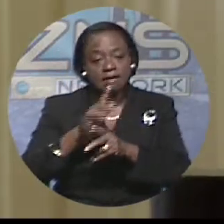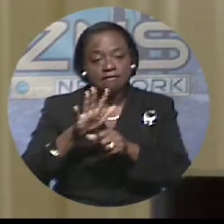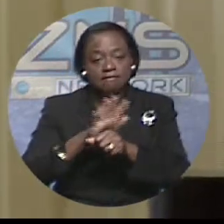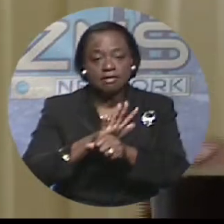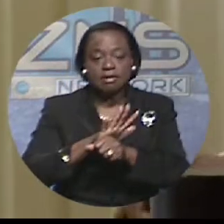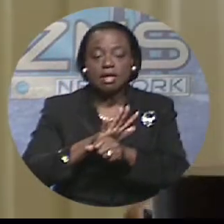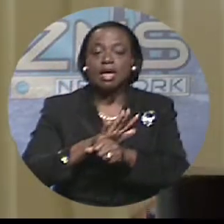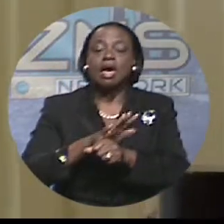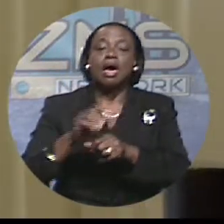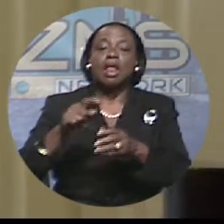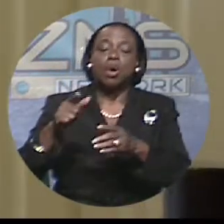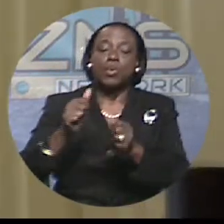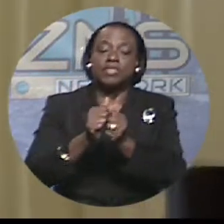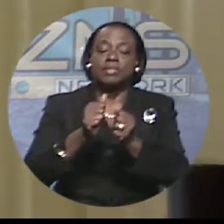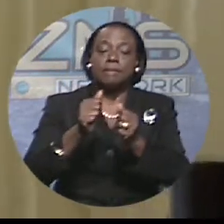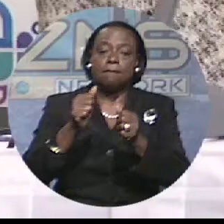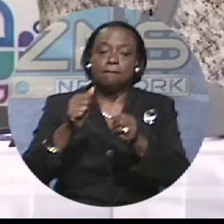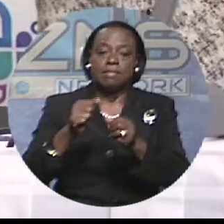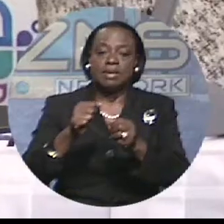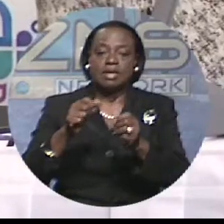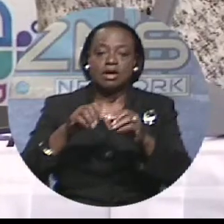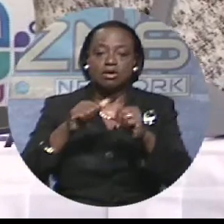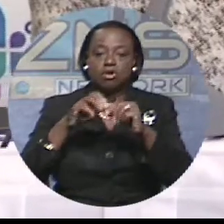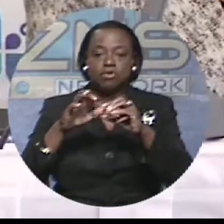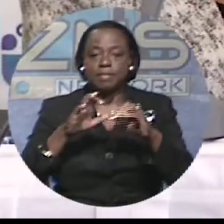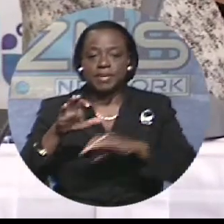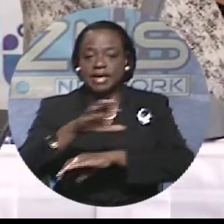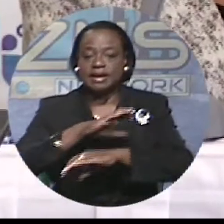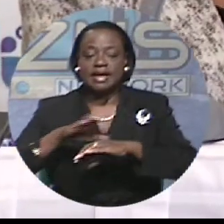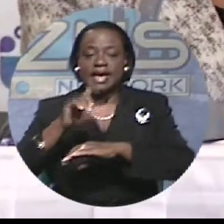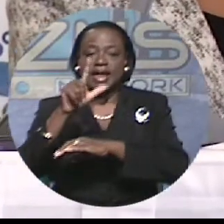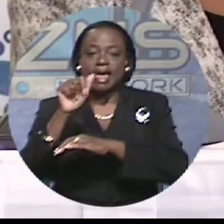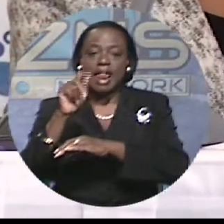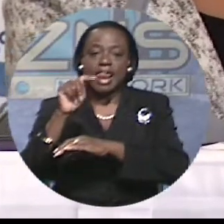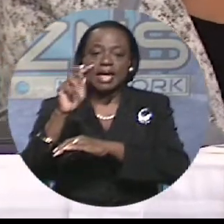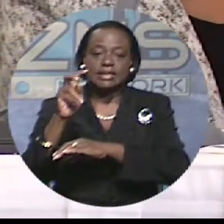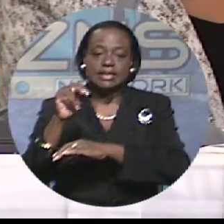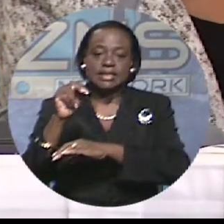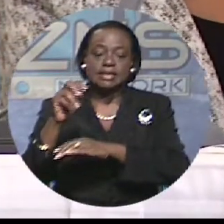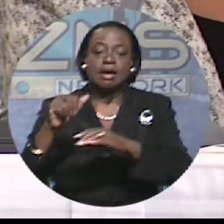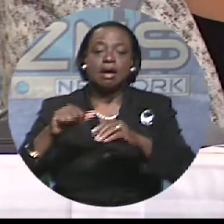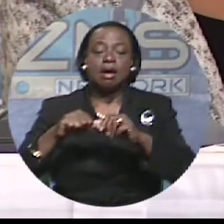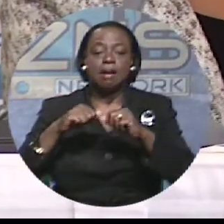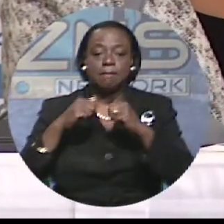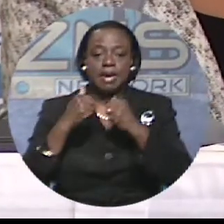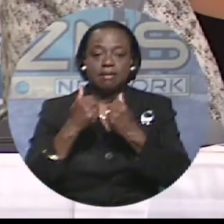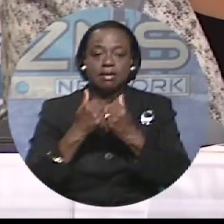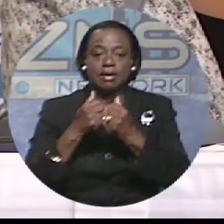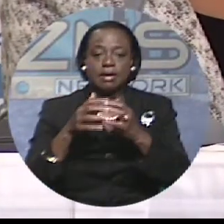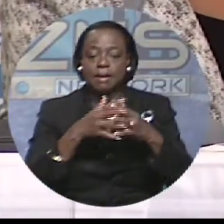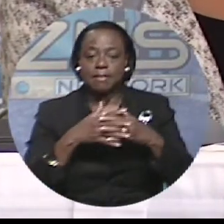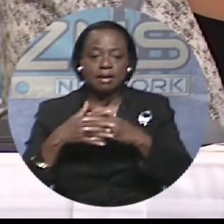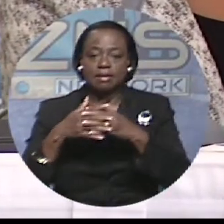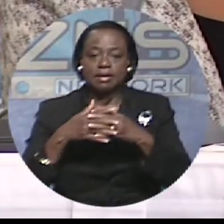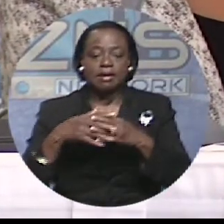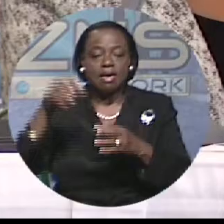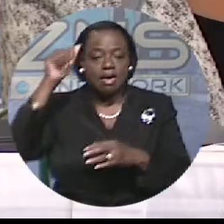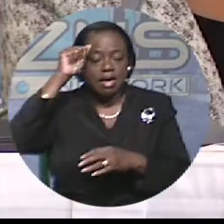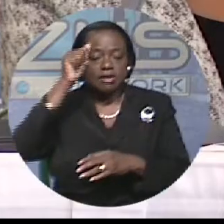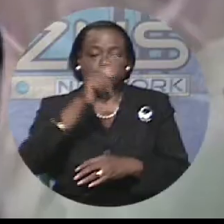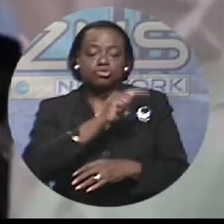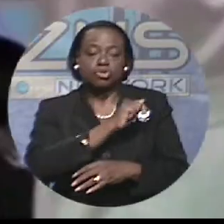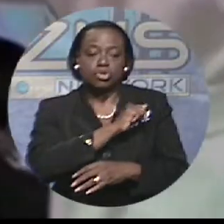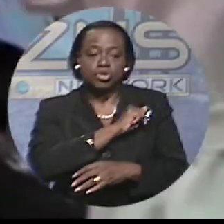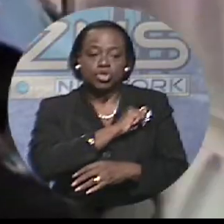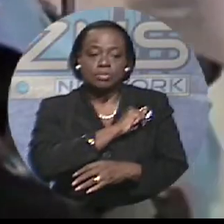of the Caribbean and Latin America. Assistant Director of Environmental Health Andrew Thompson says even though fogging